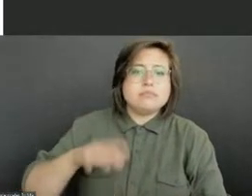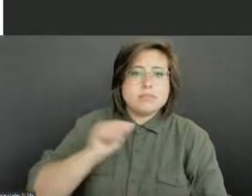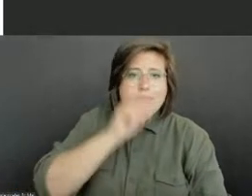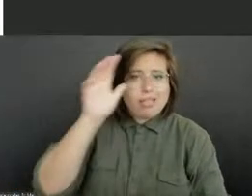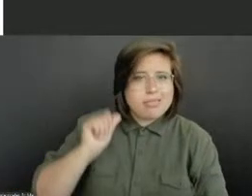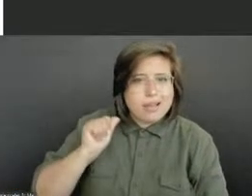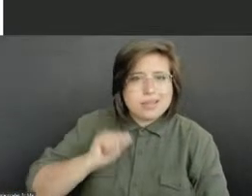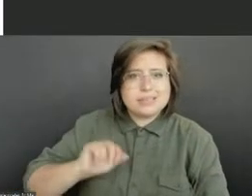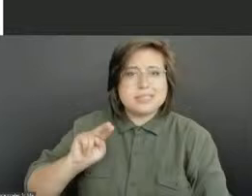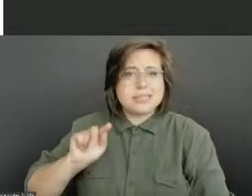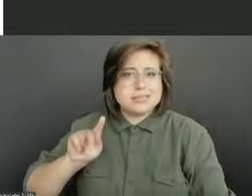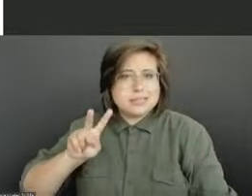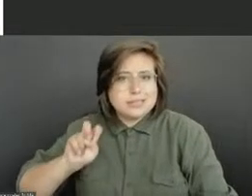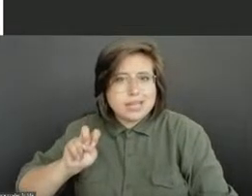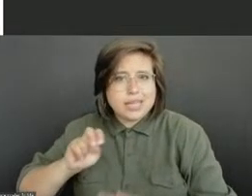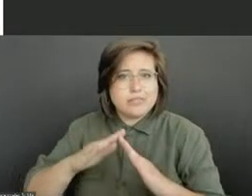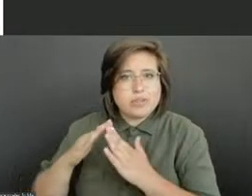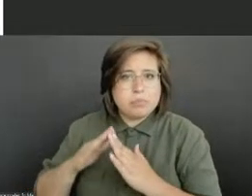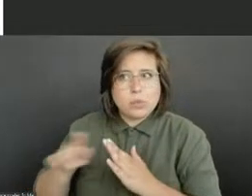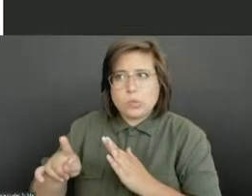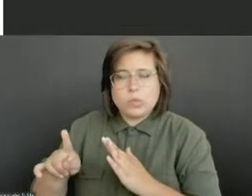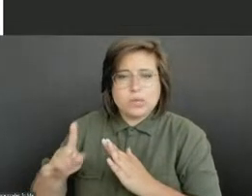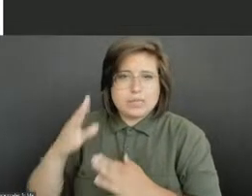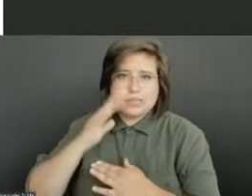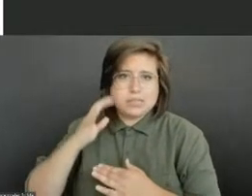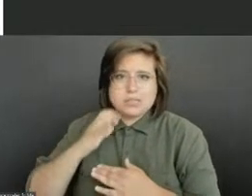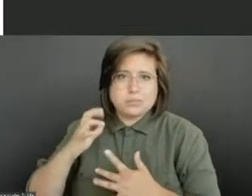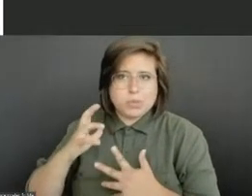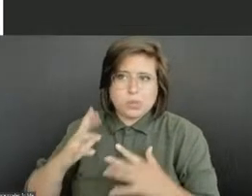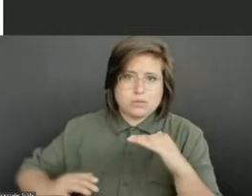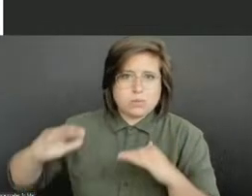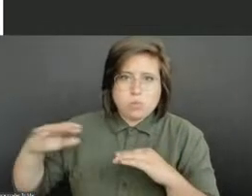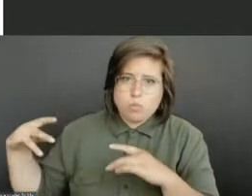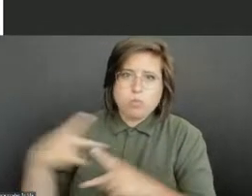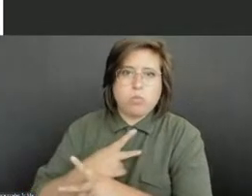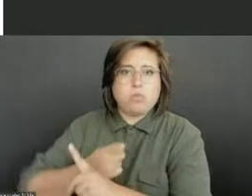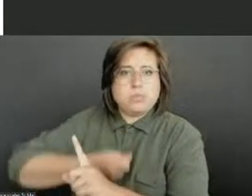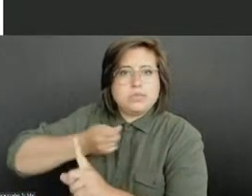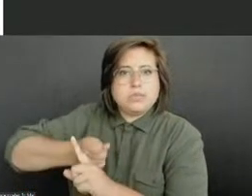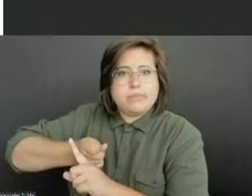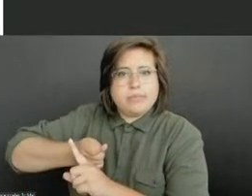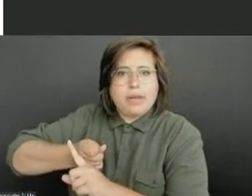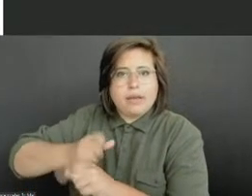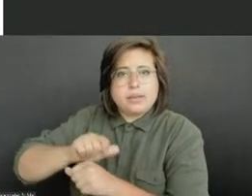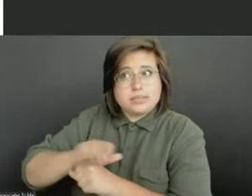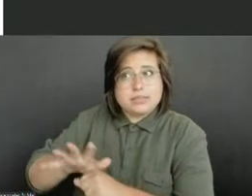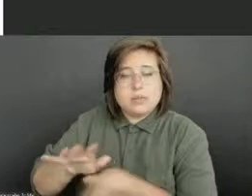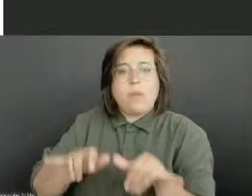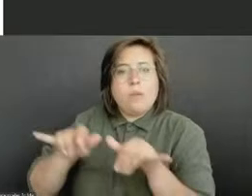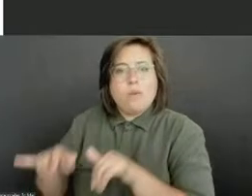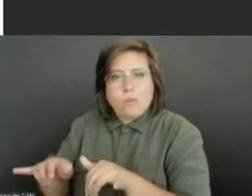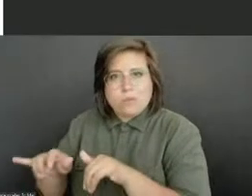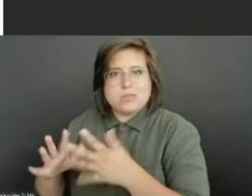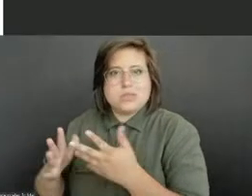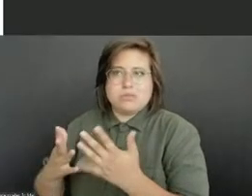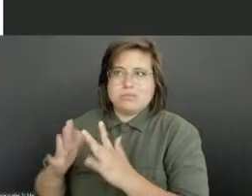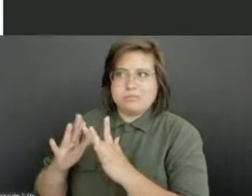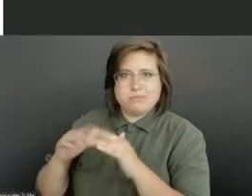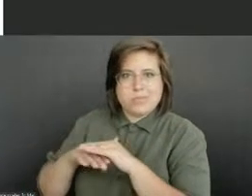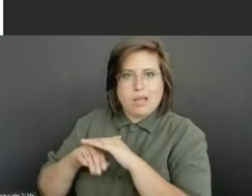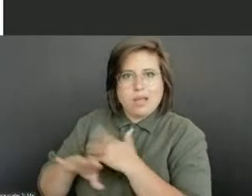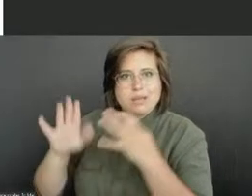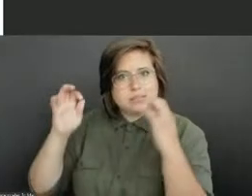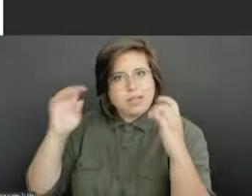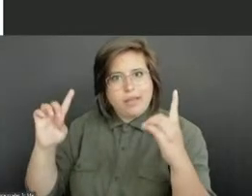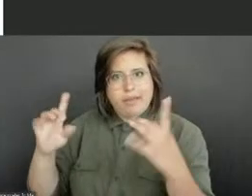have borne the disproportionate impact of the disease and the subsequent